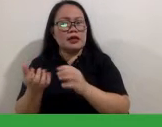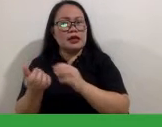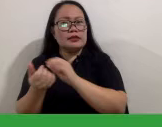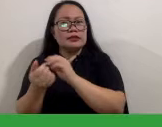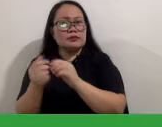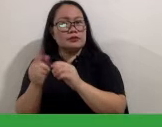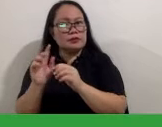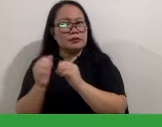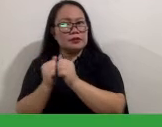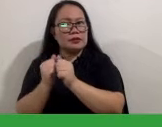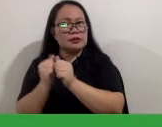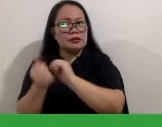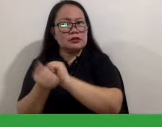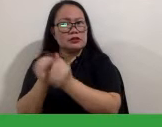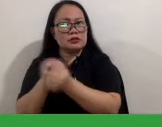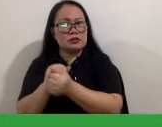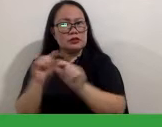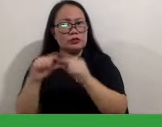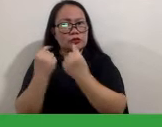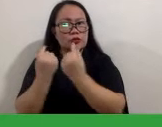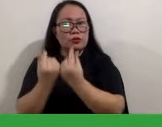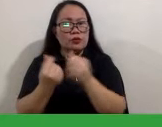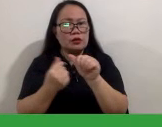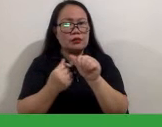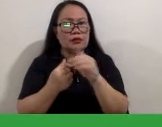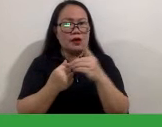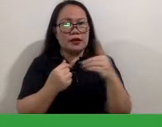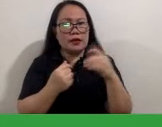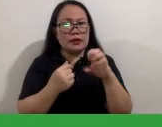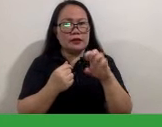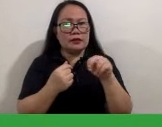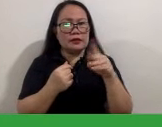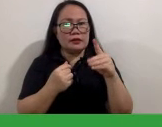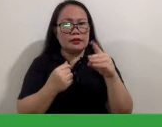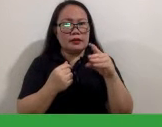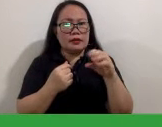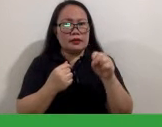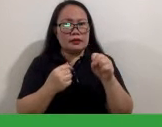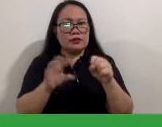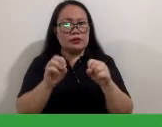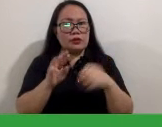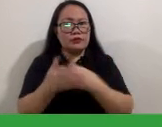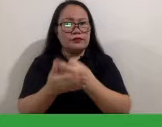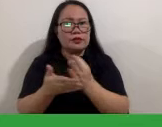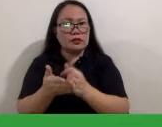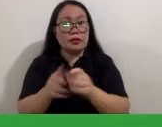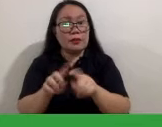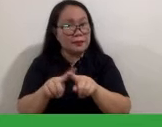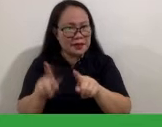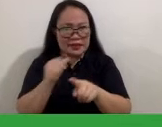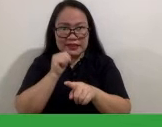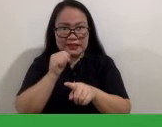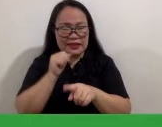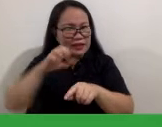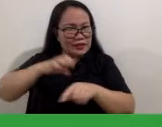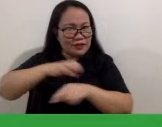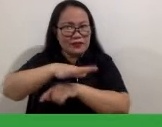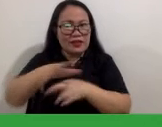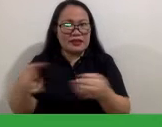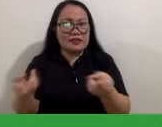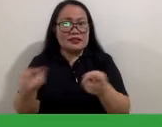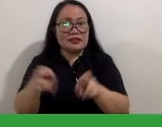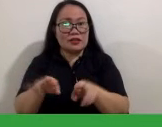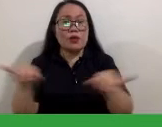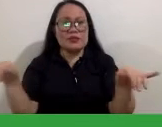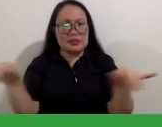we are changing the grouping of the addends or factors, but it does not affect the result. We can still come